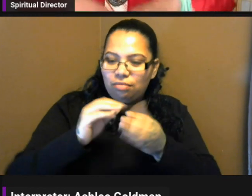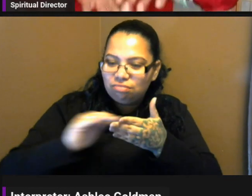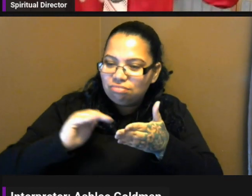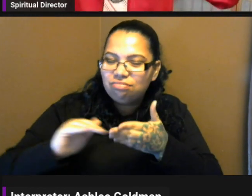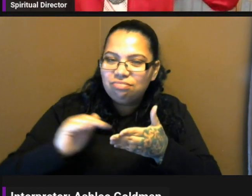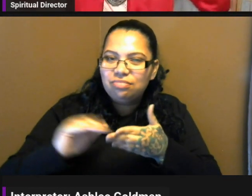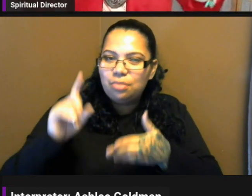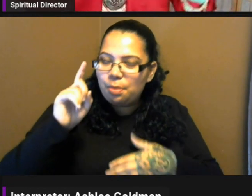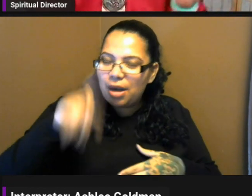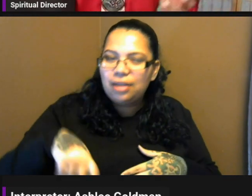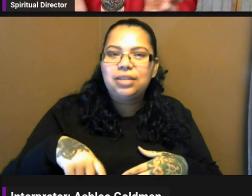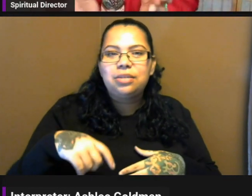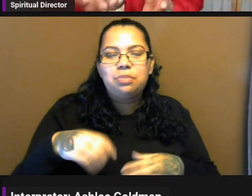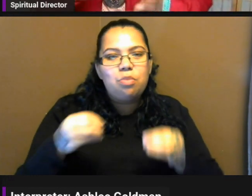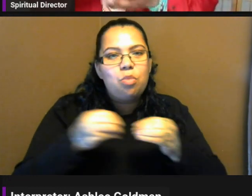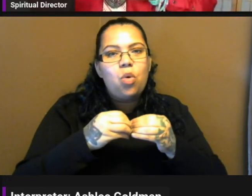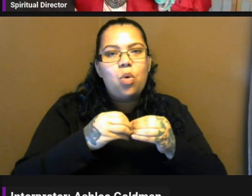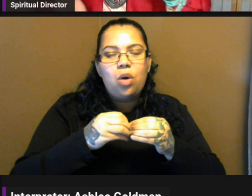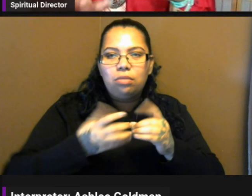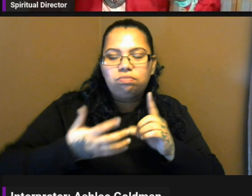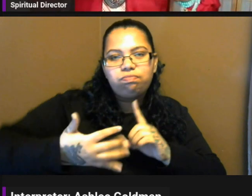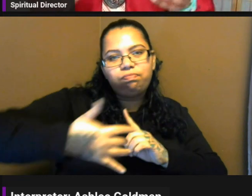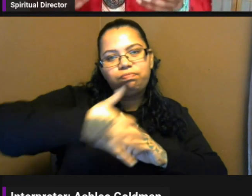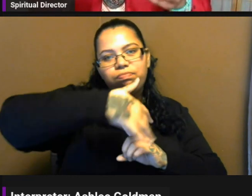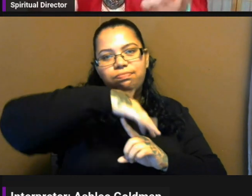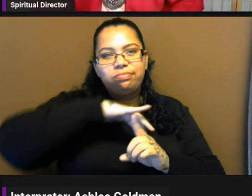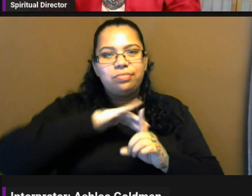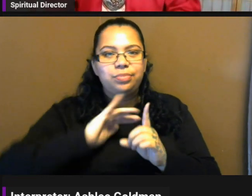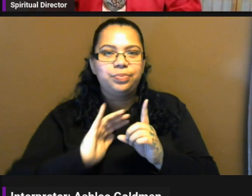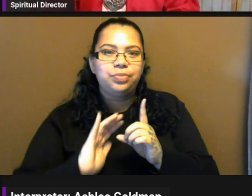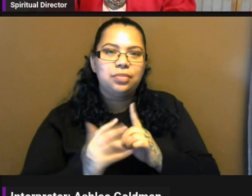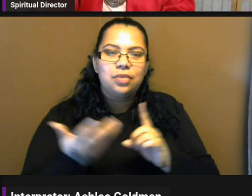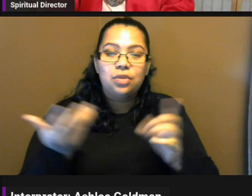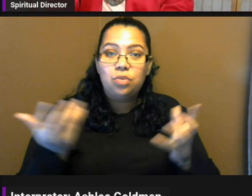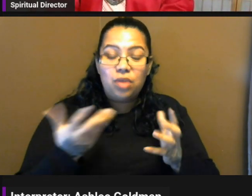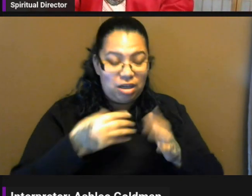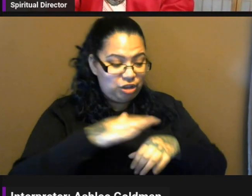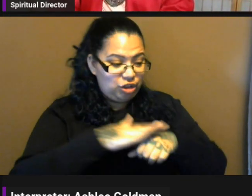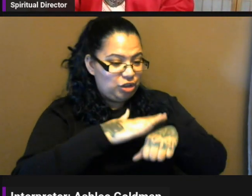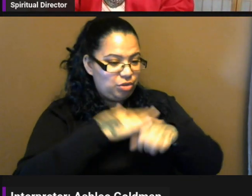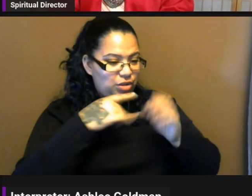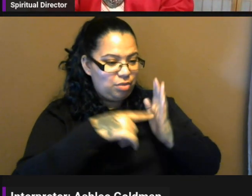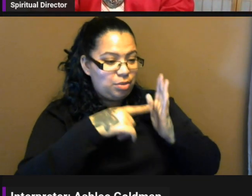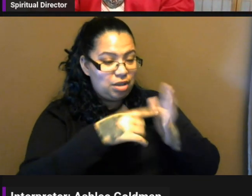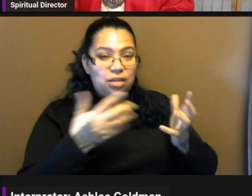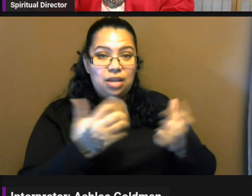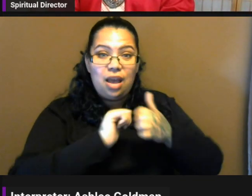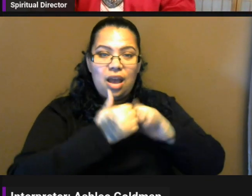It is more enveloping of all of the things that gentleness represents as our